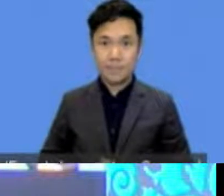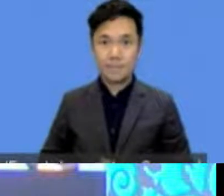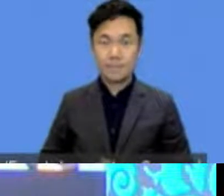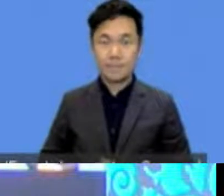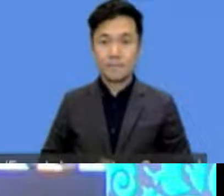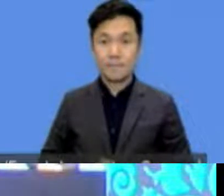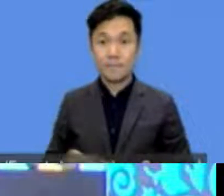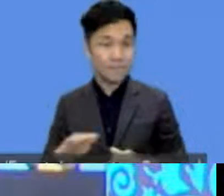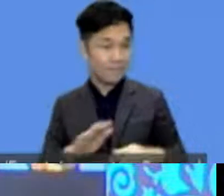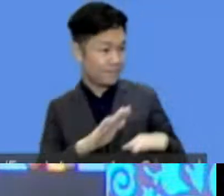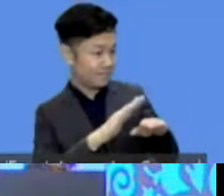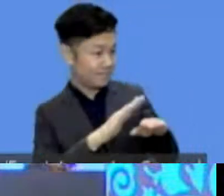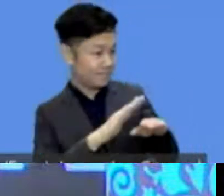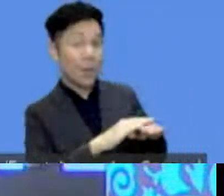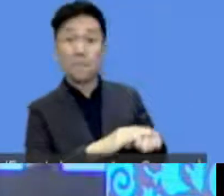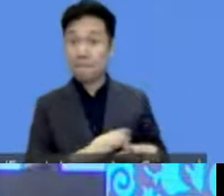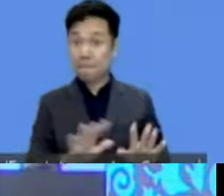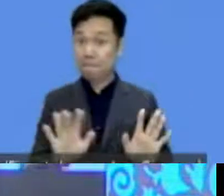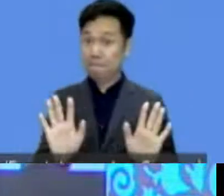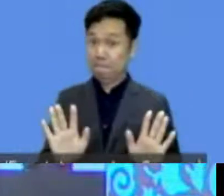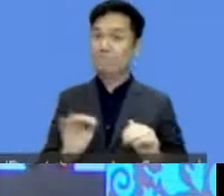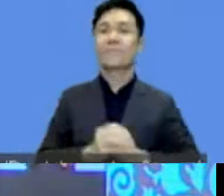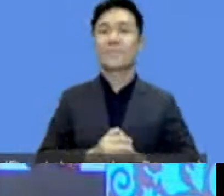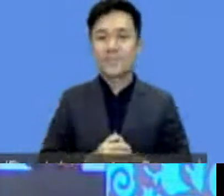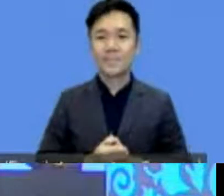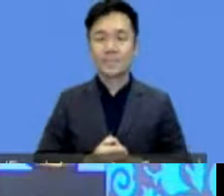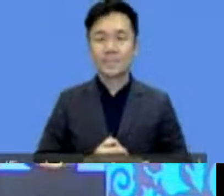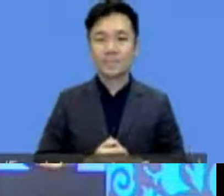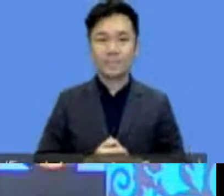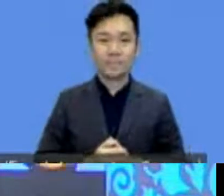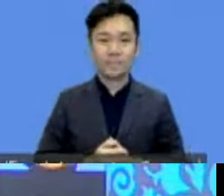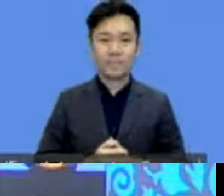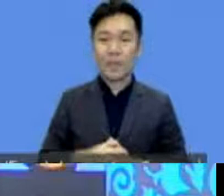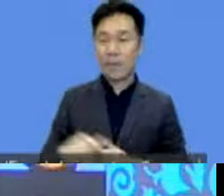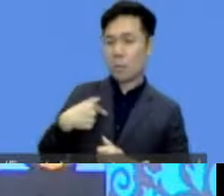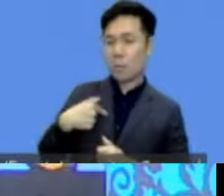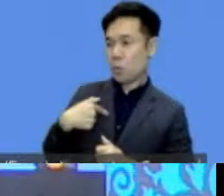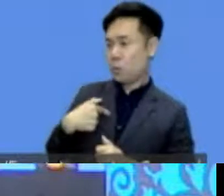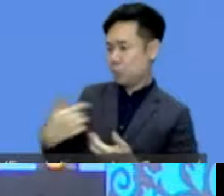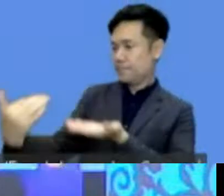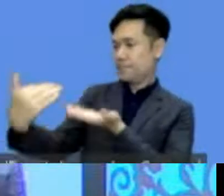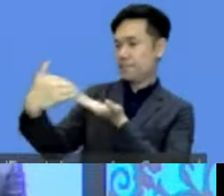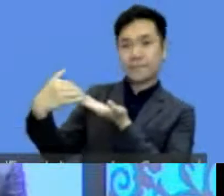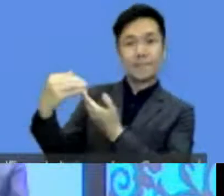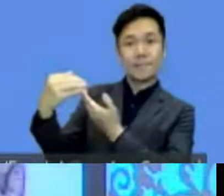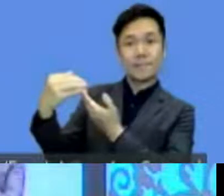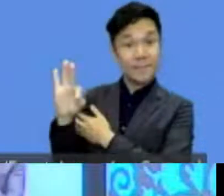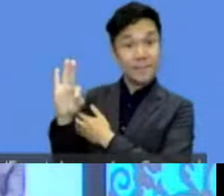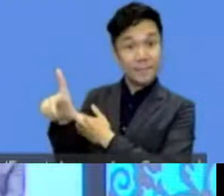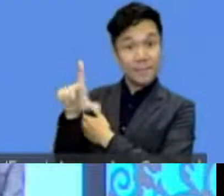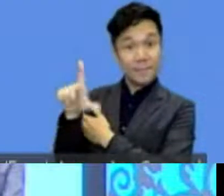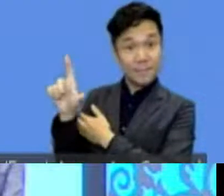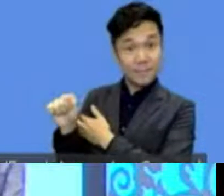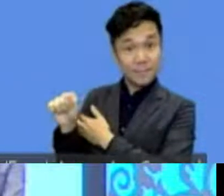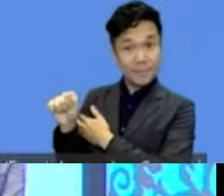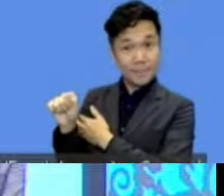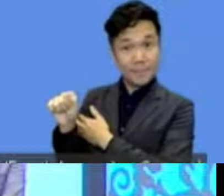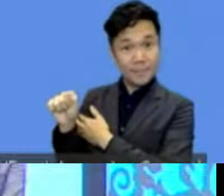Okay. So we work with IFLA. We were introduced,